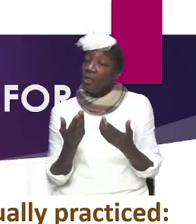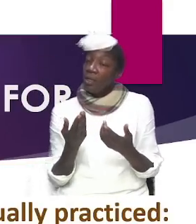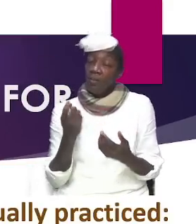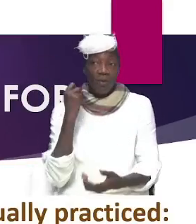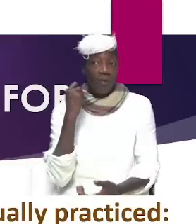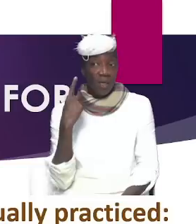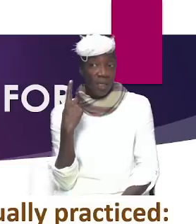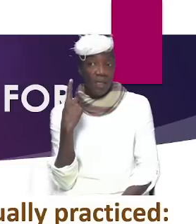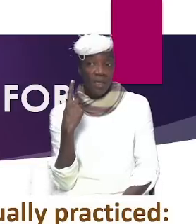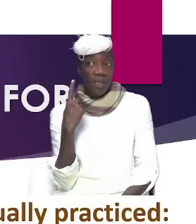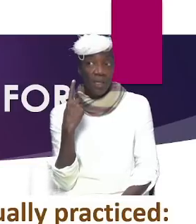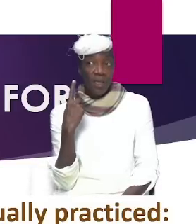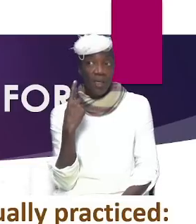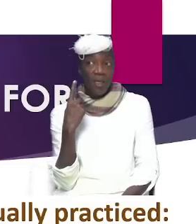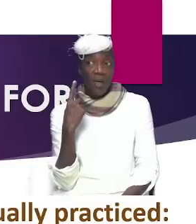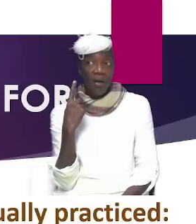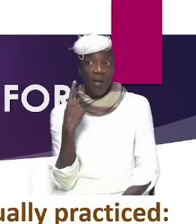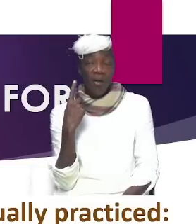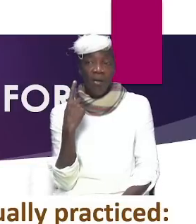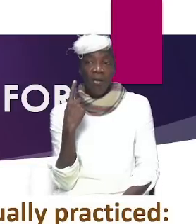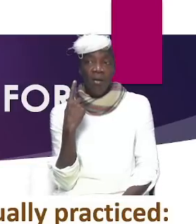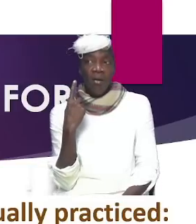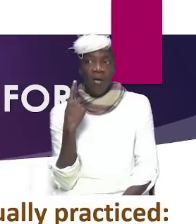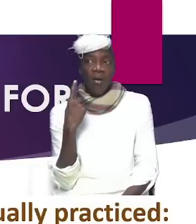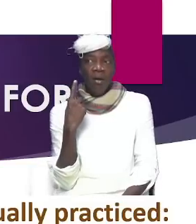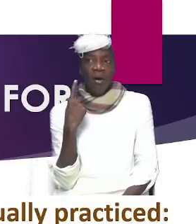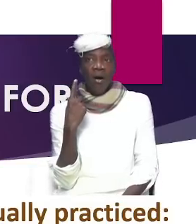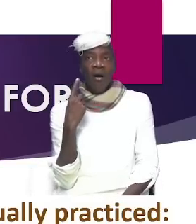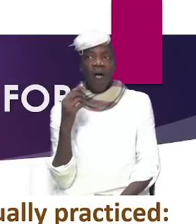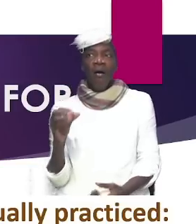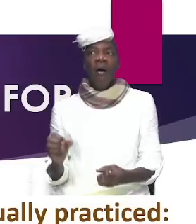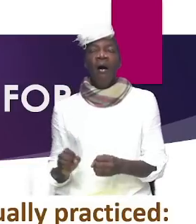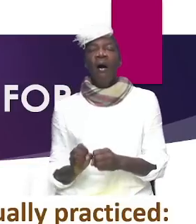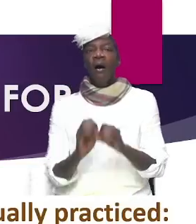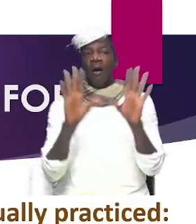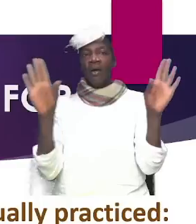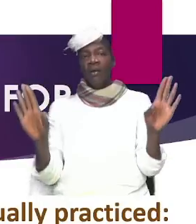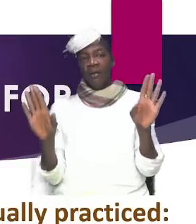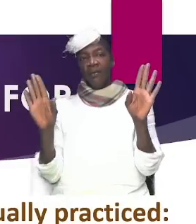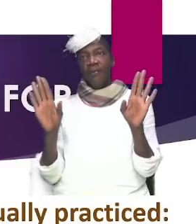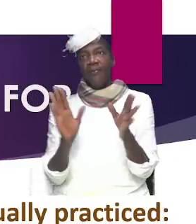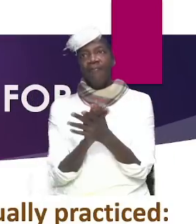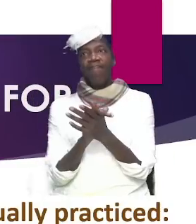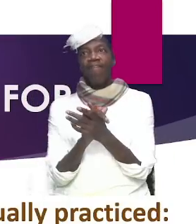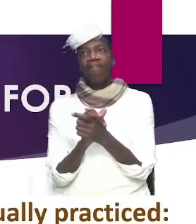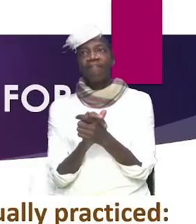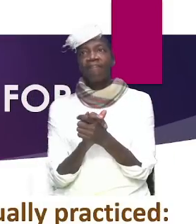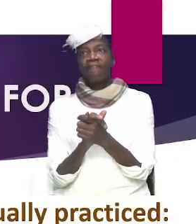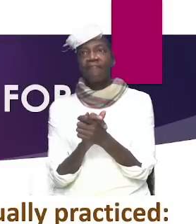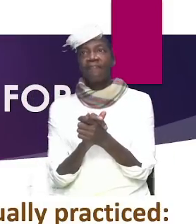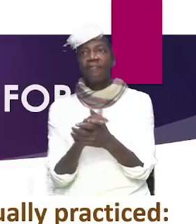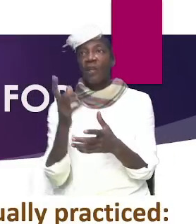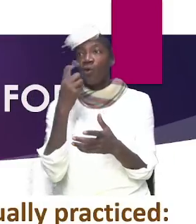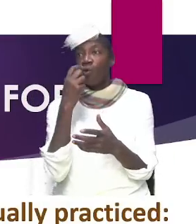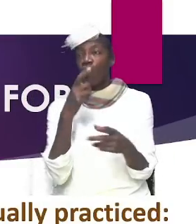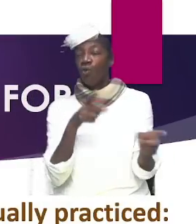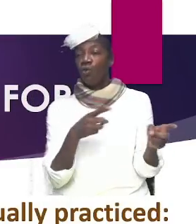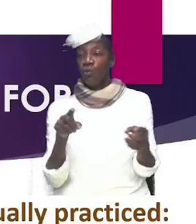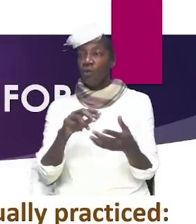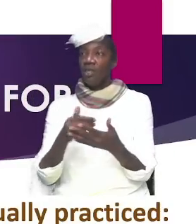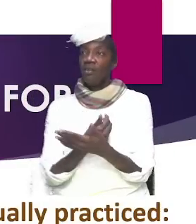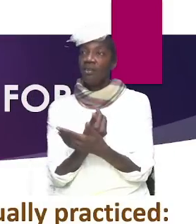understand. He wanted them to be clear in their mind. Those who do these things to look